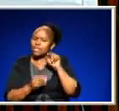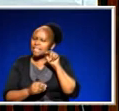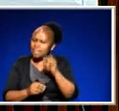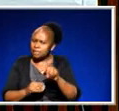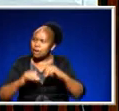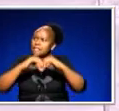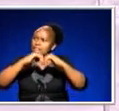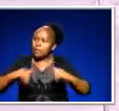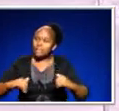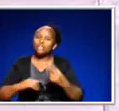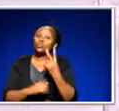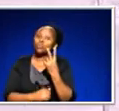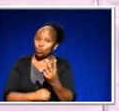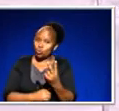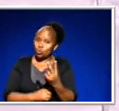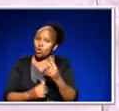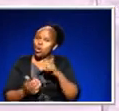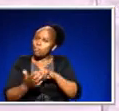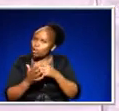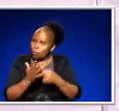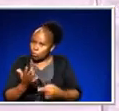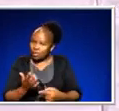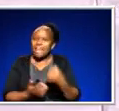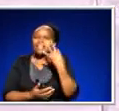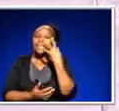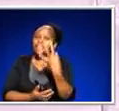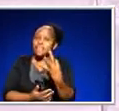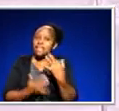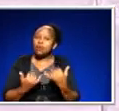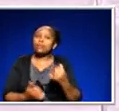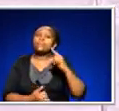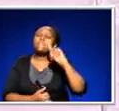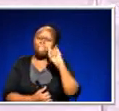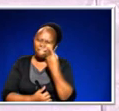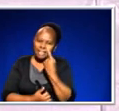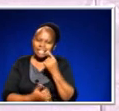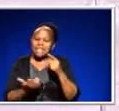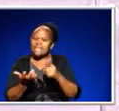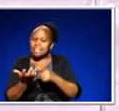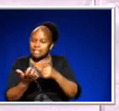into 2. Therefore, the 3 is going to be the first digit